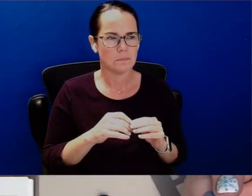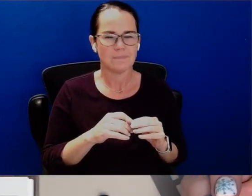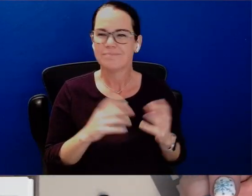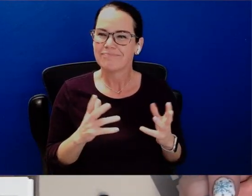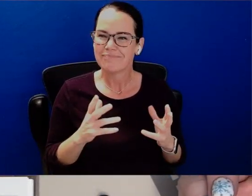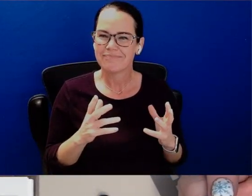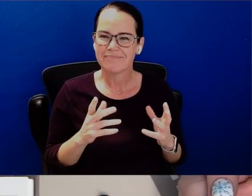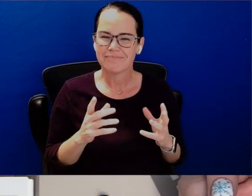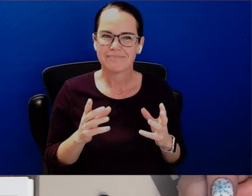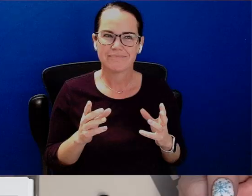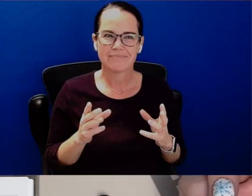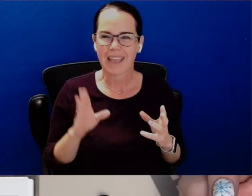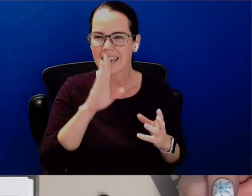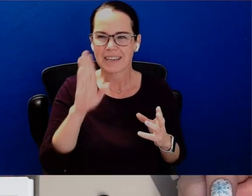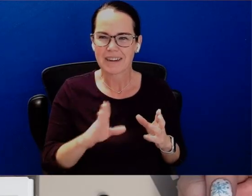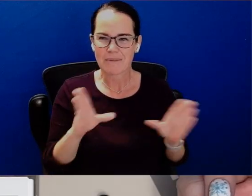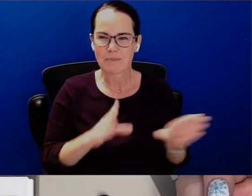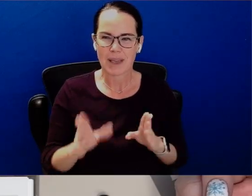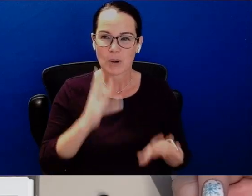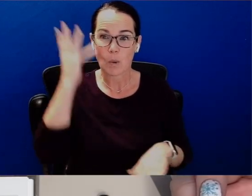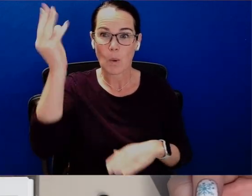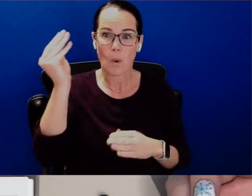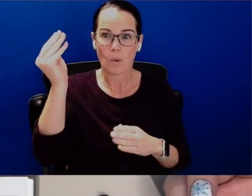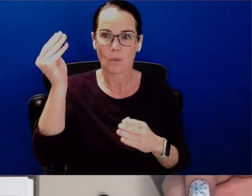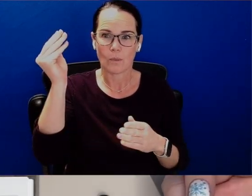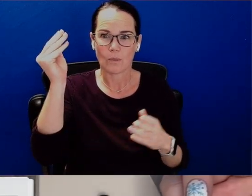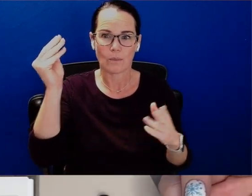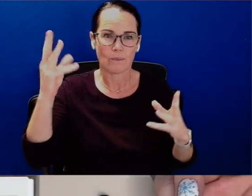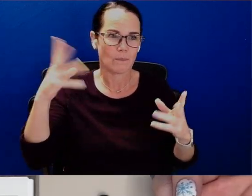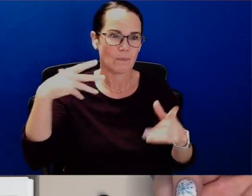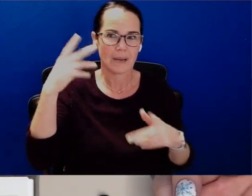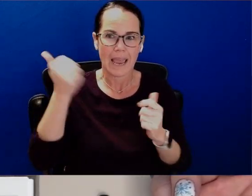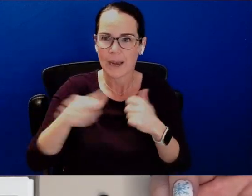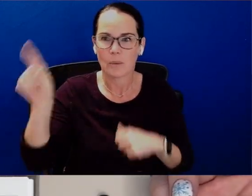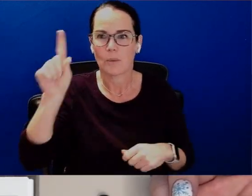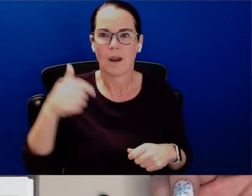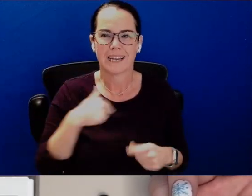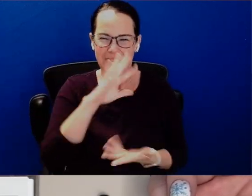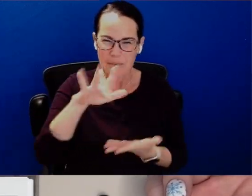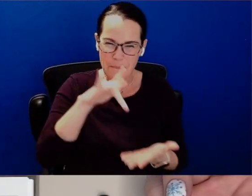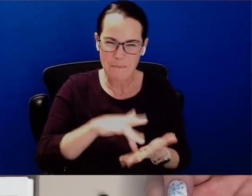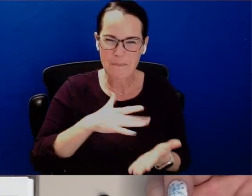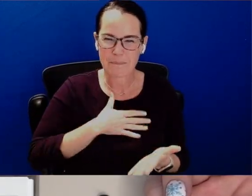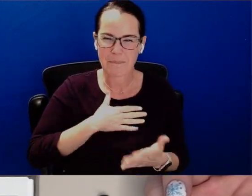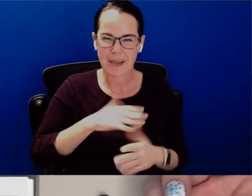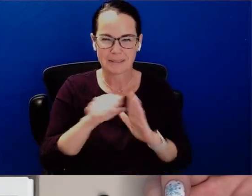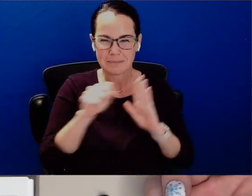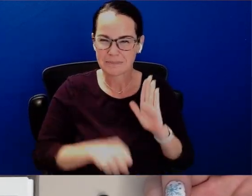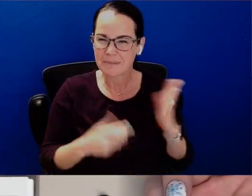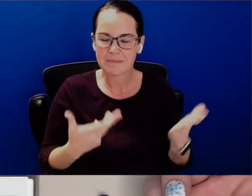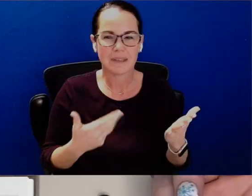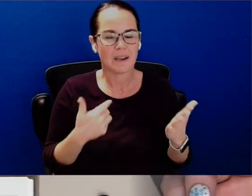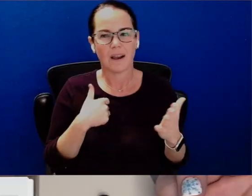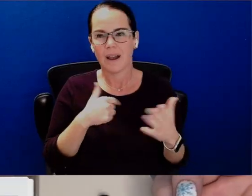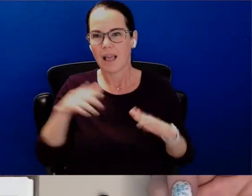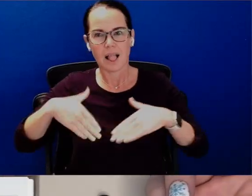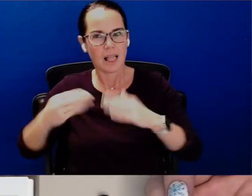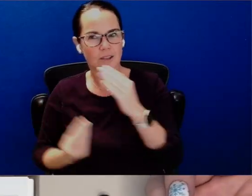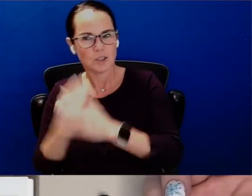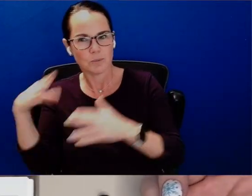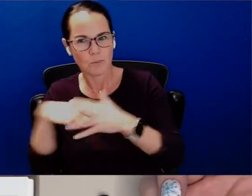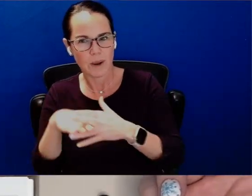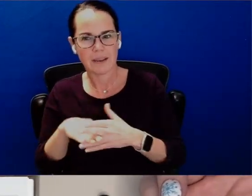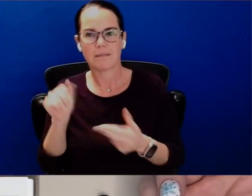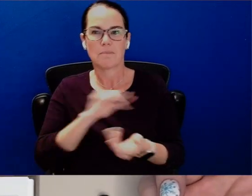because I never plan to go anywhere, right? Like, I'm in the thick of semester. It's not spring break yet. We're in the middle of